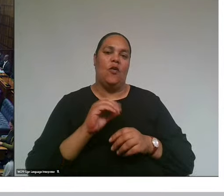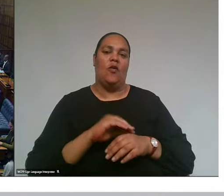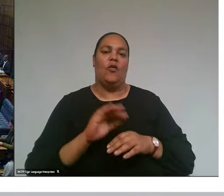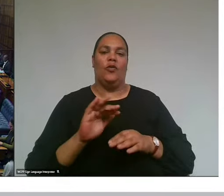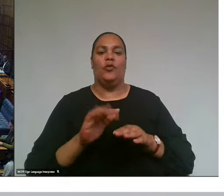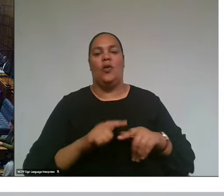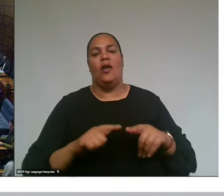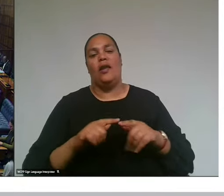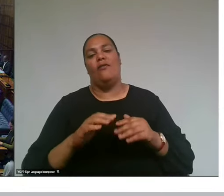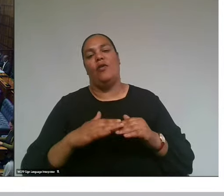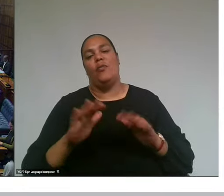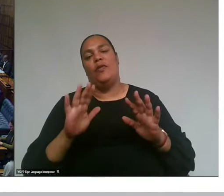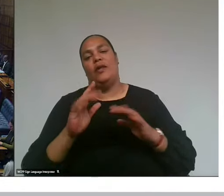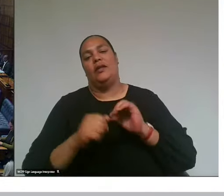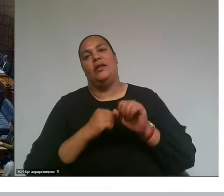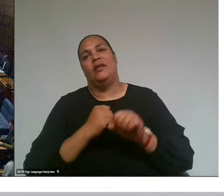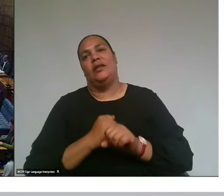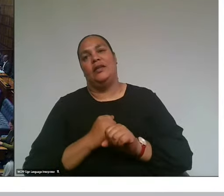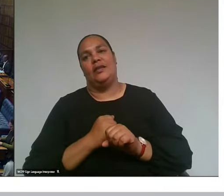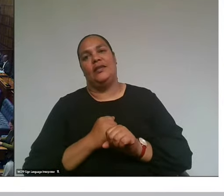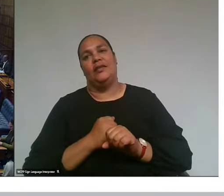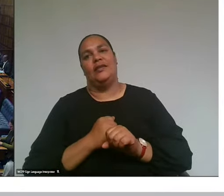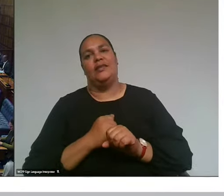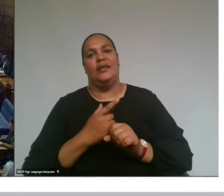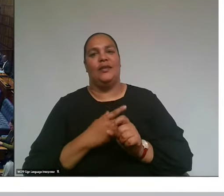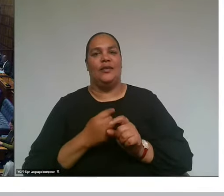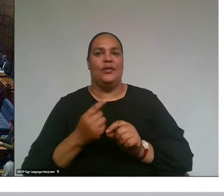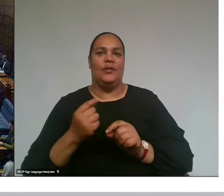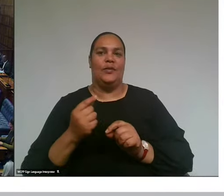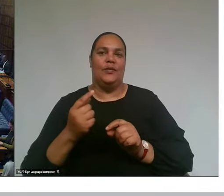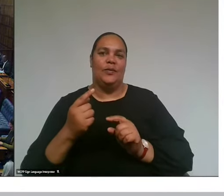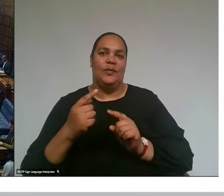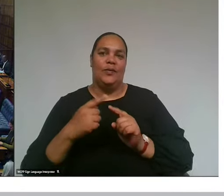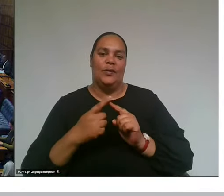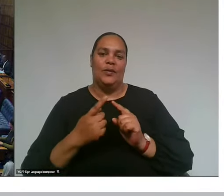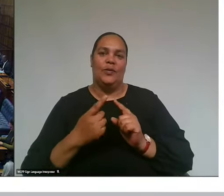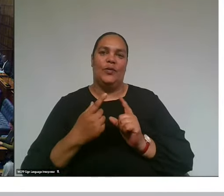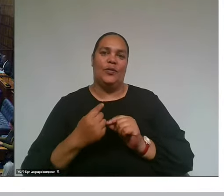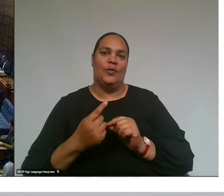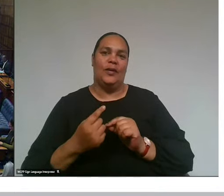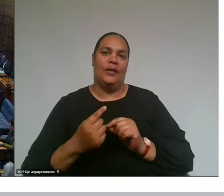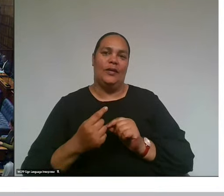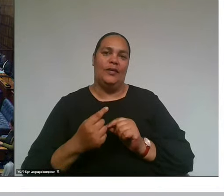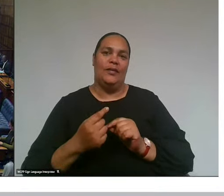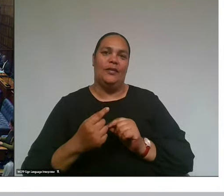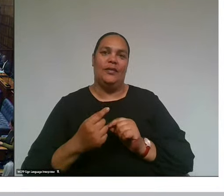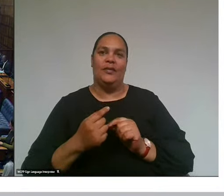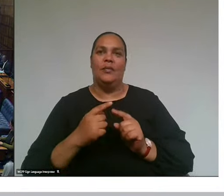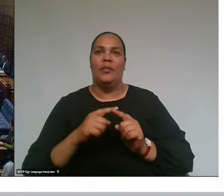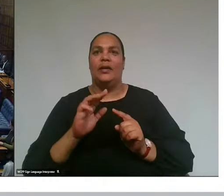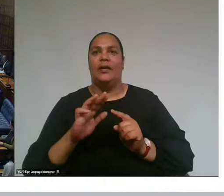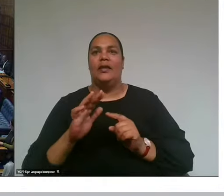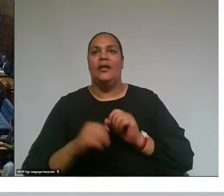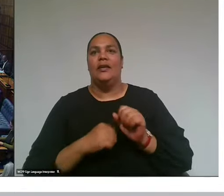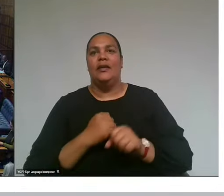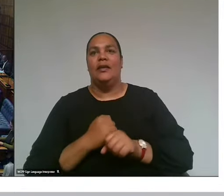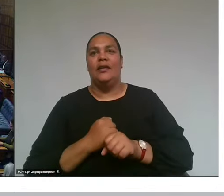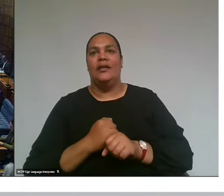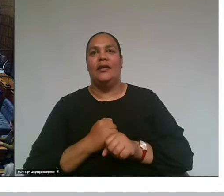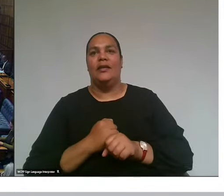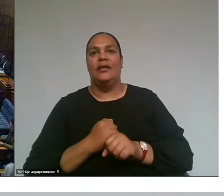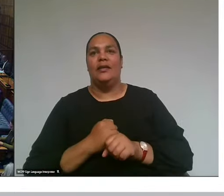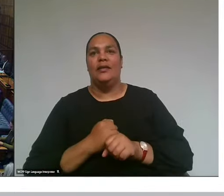for more than 10 years more than you know and um to date we've actually signed a 99e lease